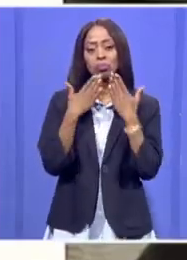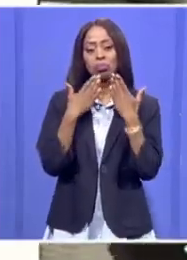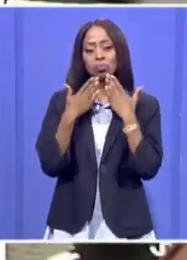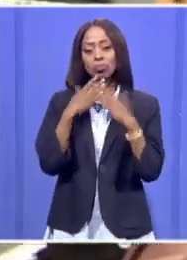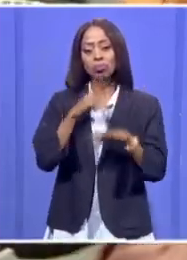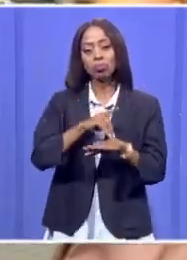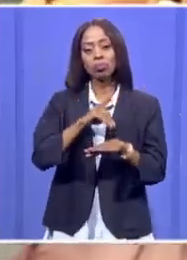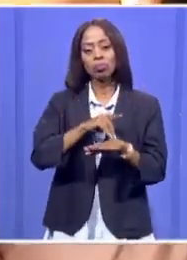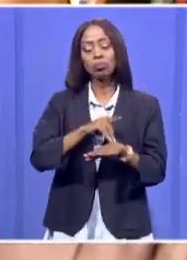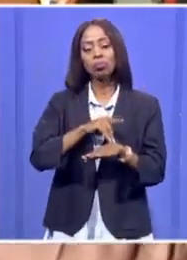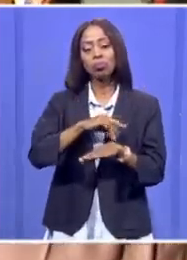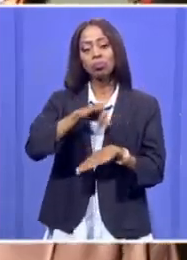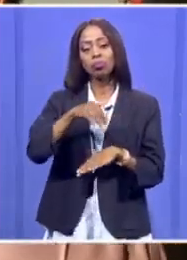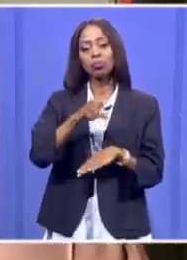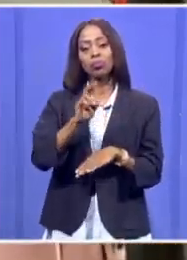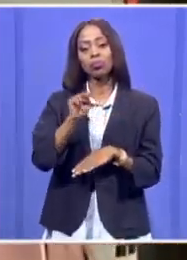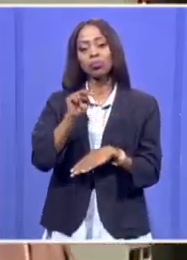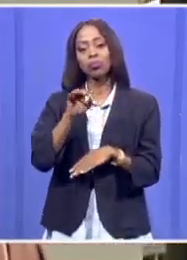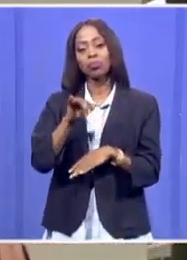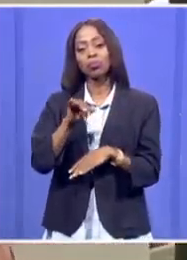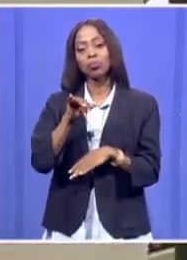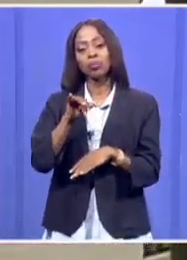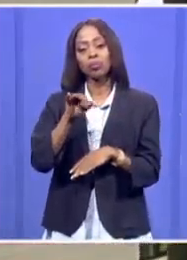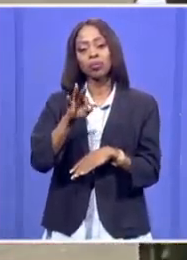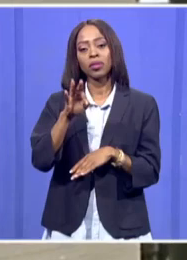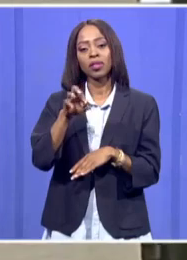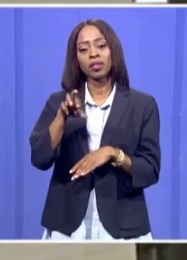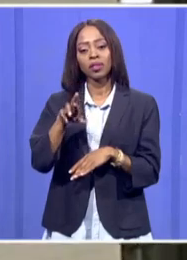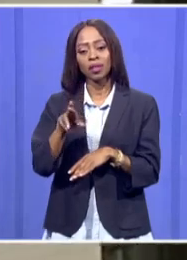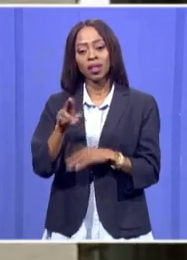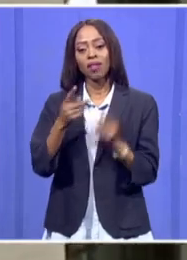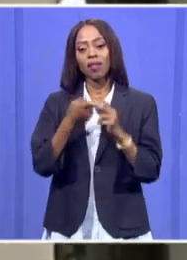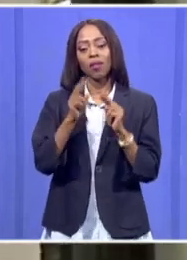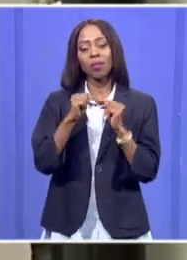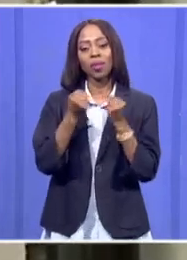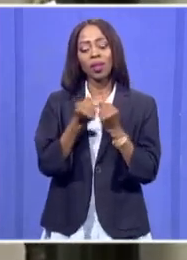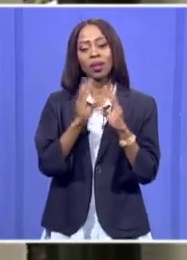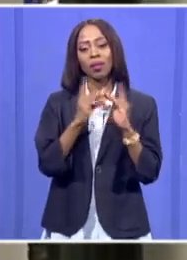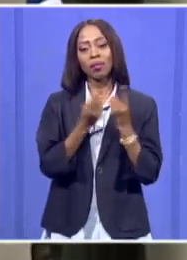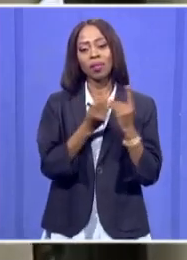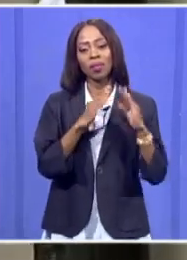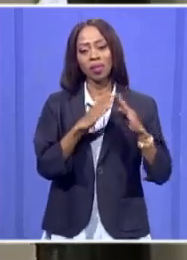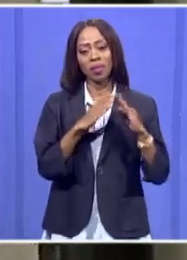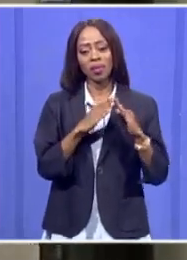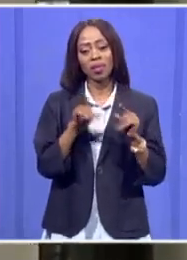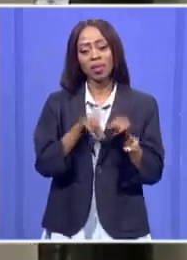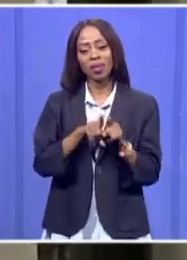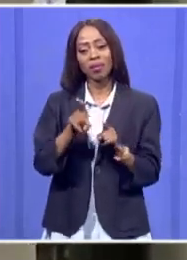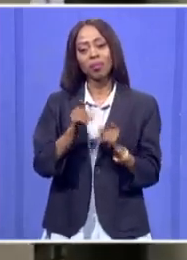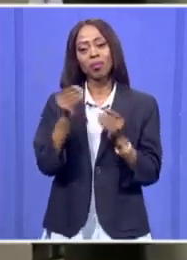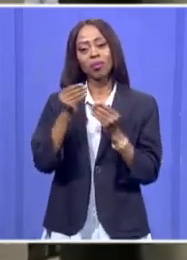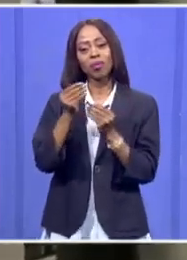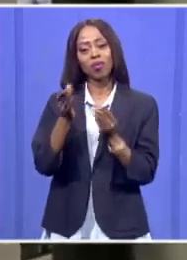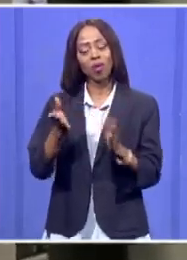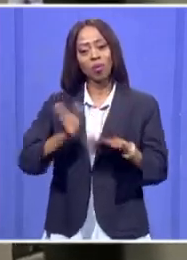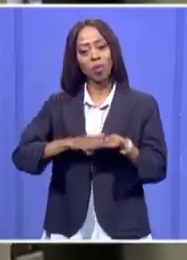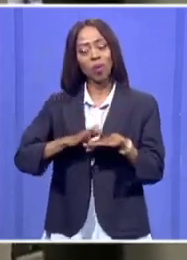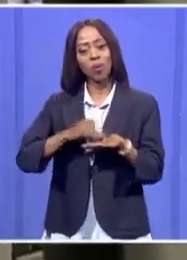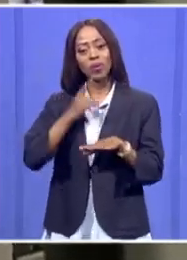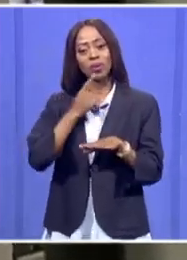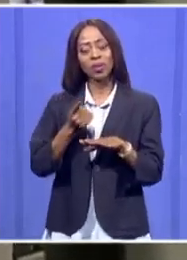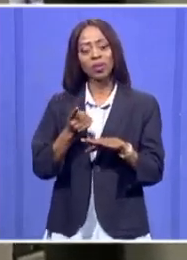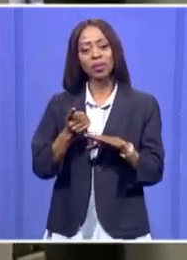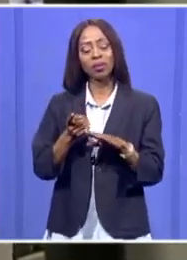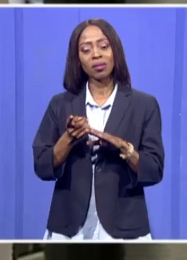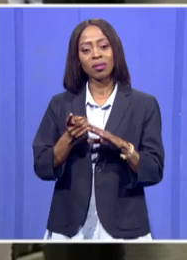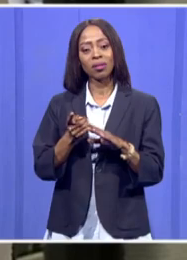Jennifer Mirembe from the National Department of Housing, just giving us a sense of that overlap